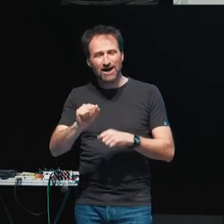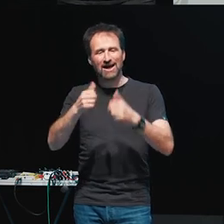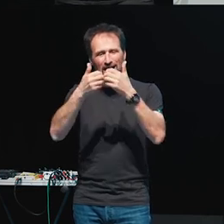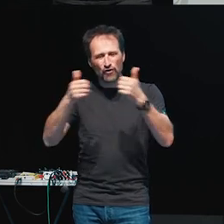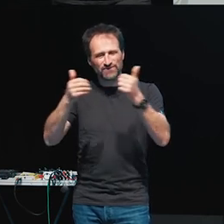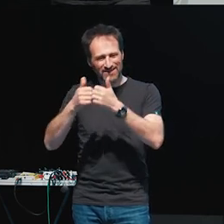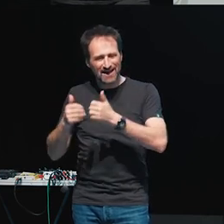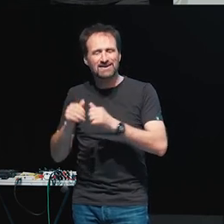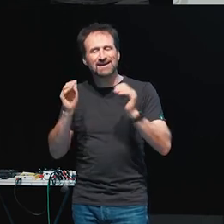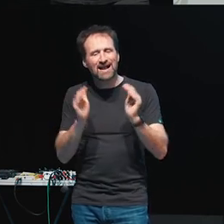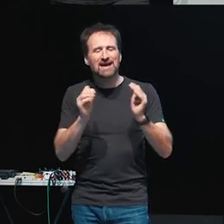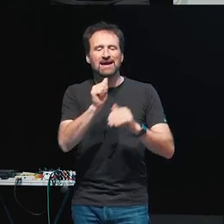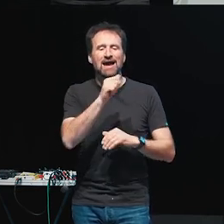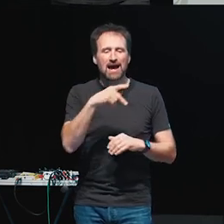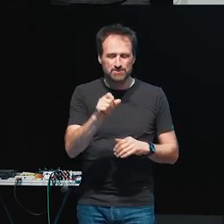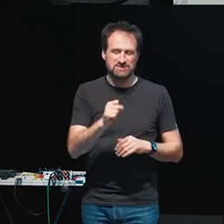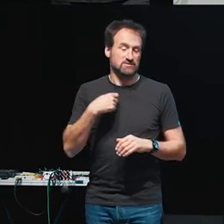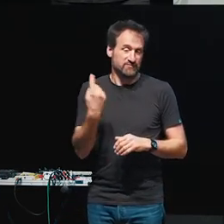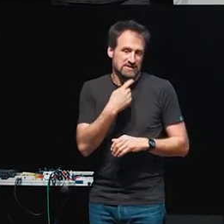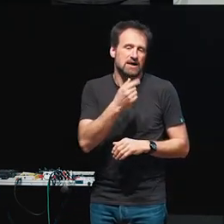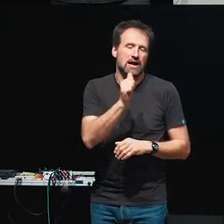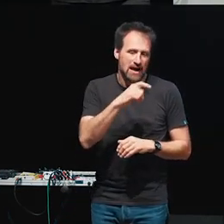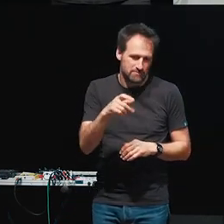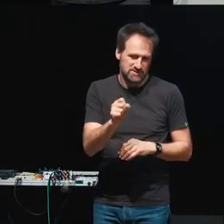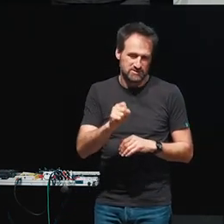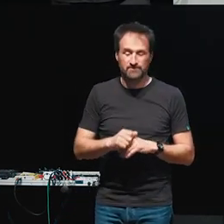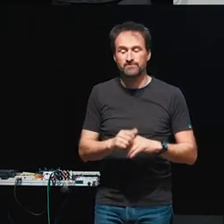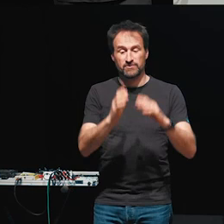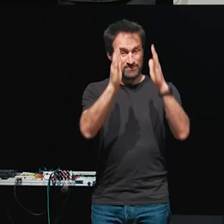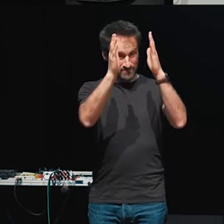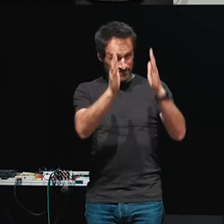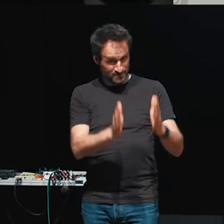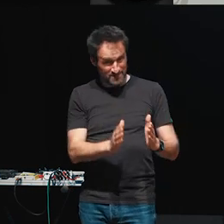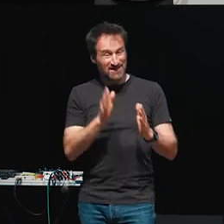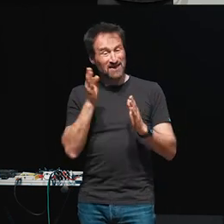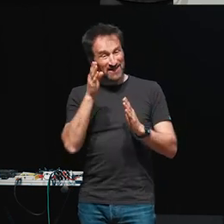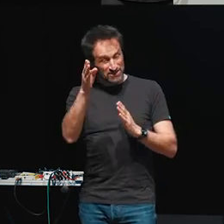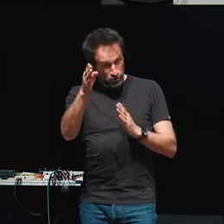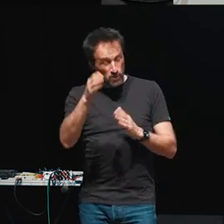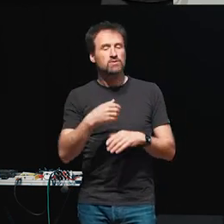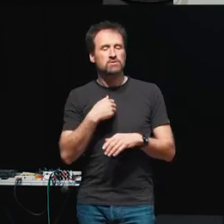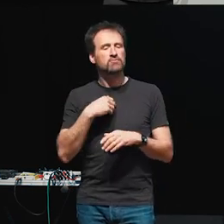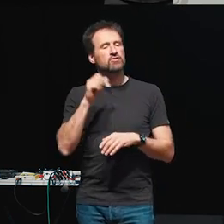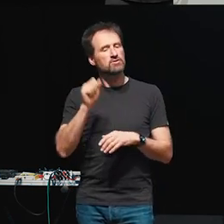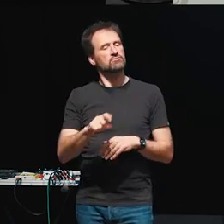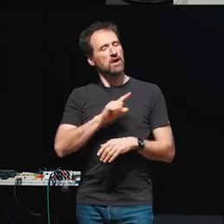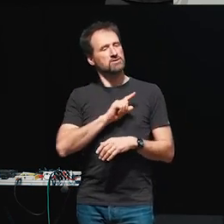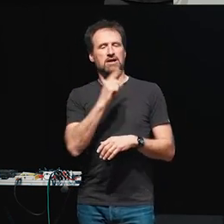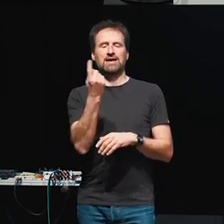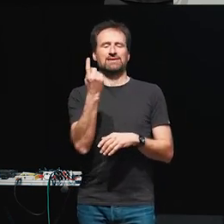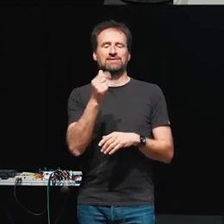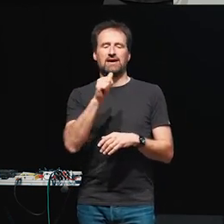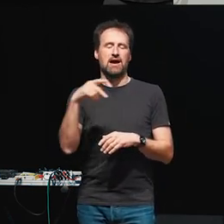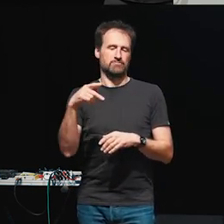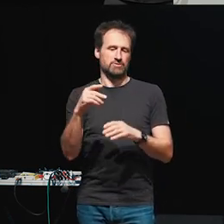into smaller apps. We call them apps. We can build, for example, this navigation as its own isolated app that